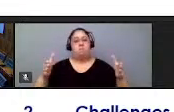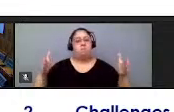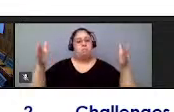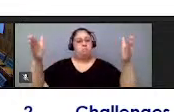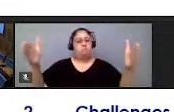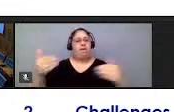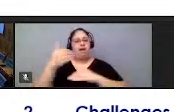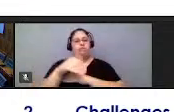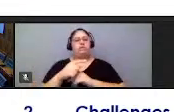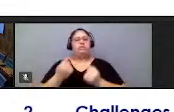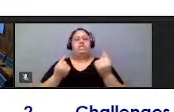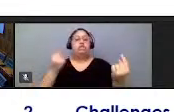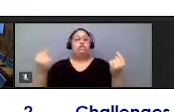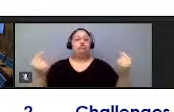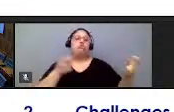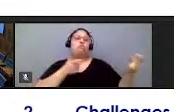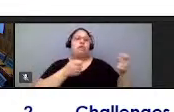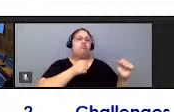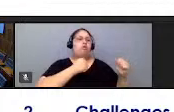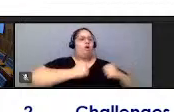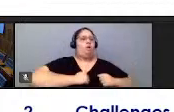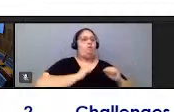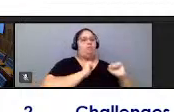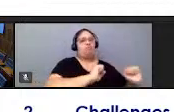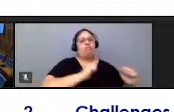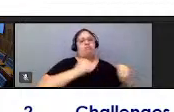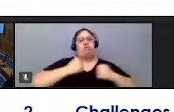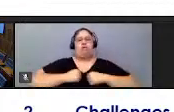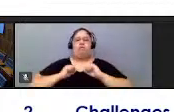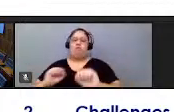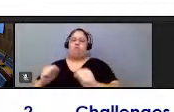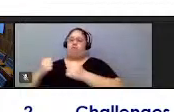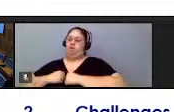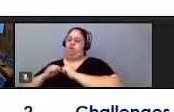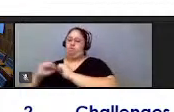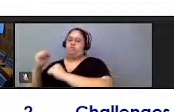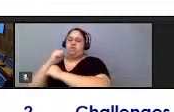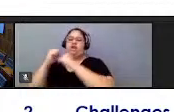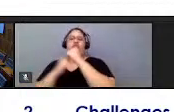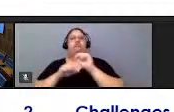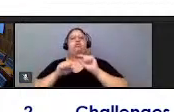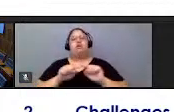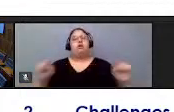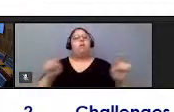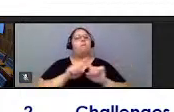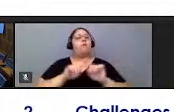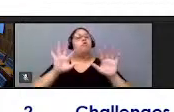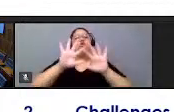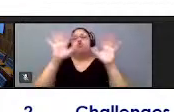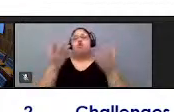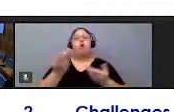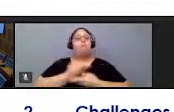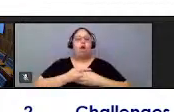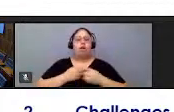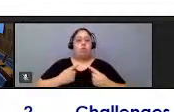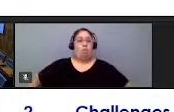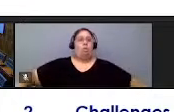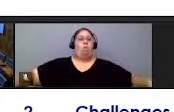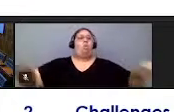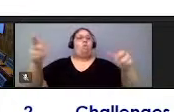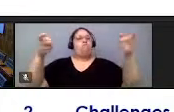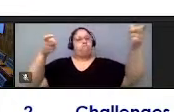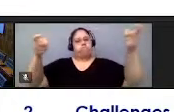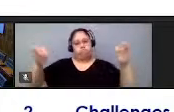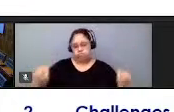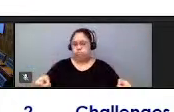each of it managed by its own organization structure but no one pulling the whole complex set of